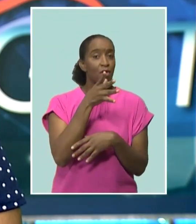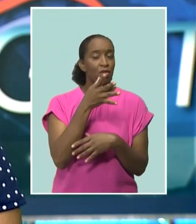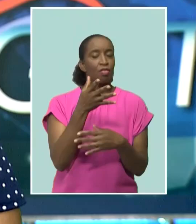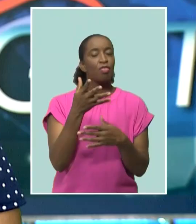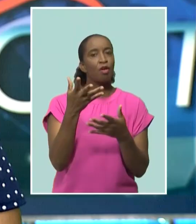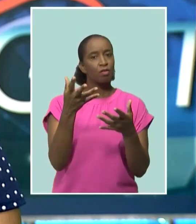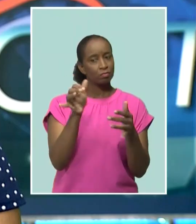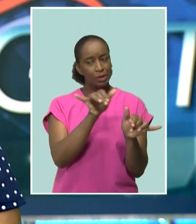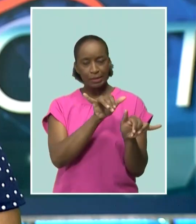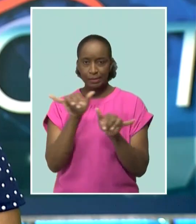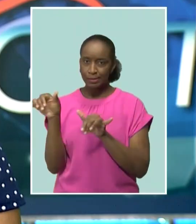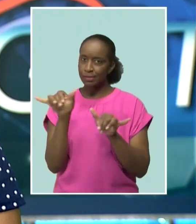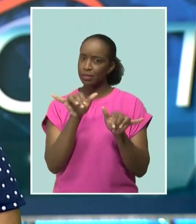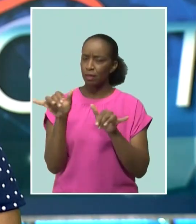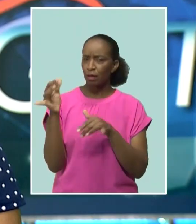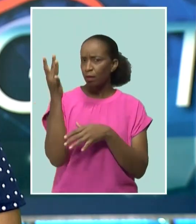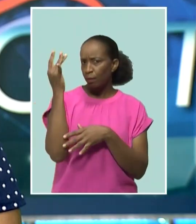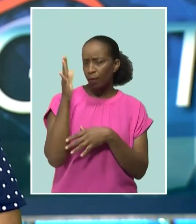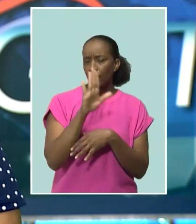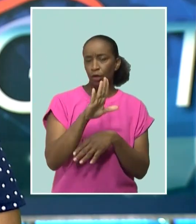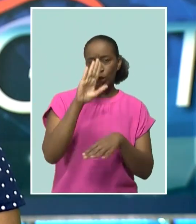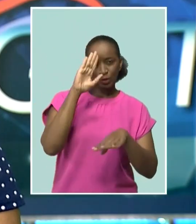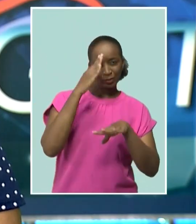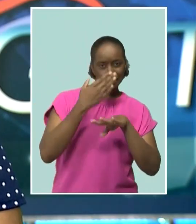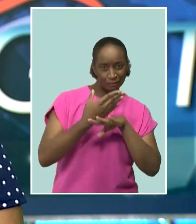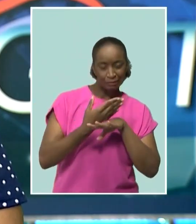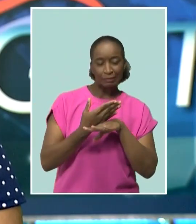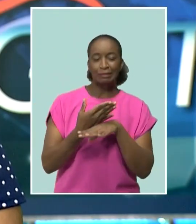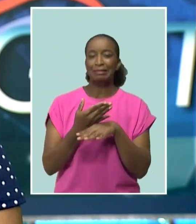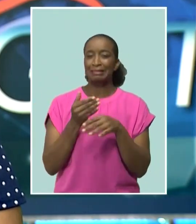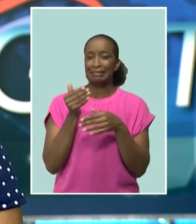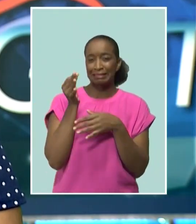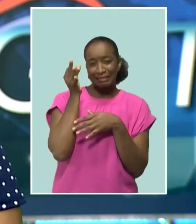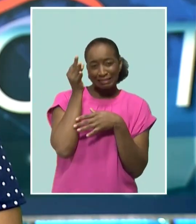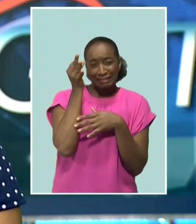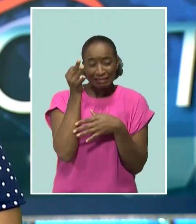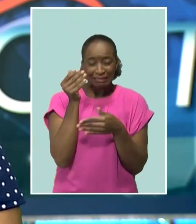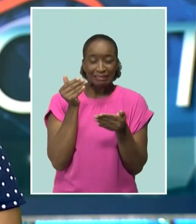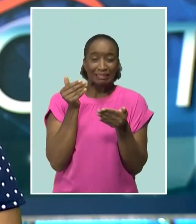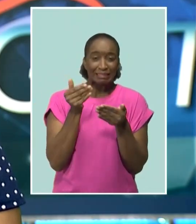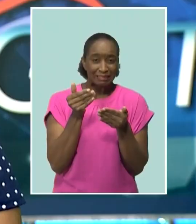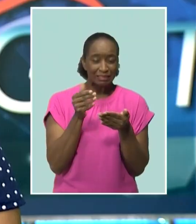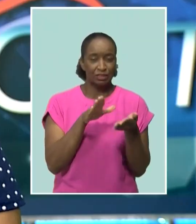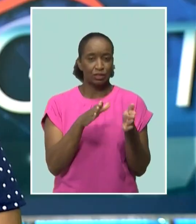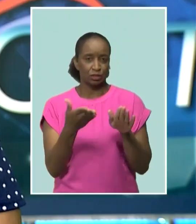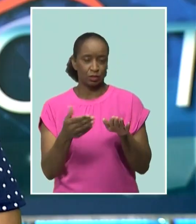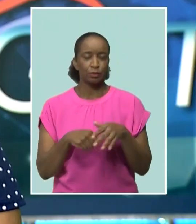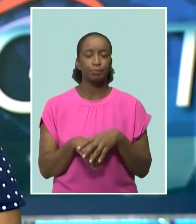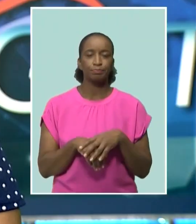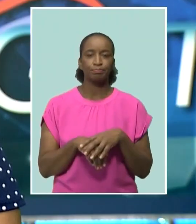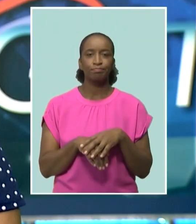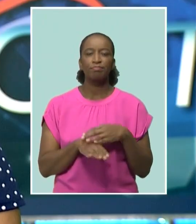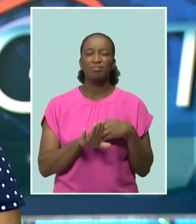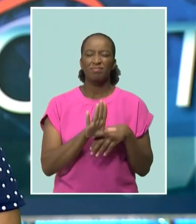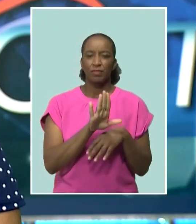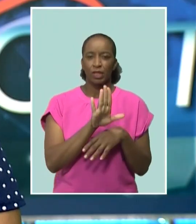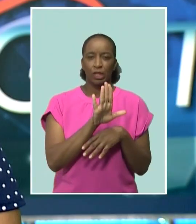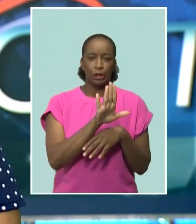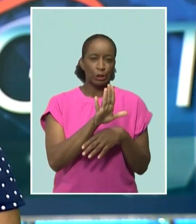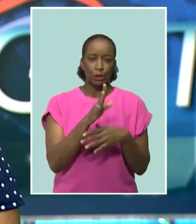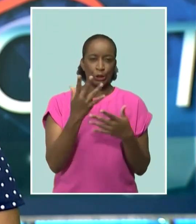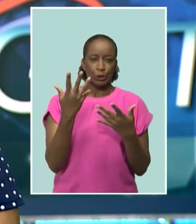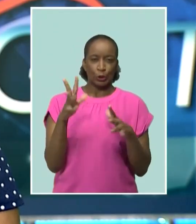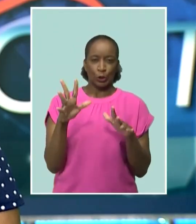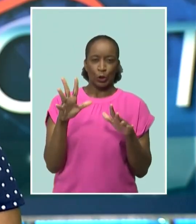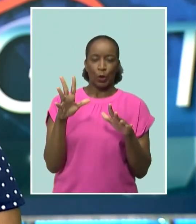son's close brush with death resulting from a shooting incident. Michelle Samuel, who preferred to have only her voice recorded, spoke to